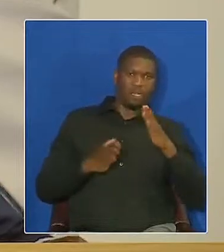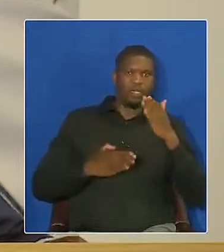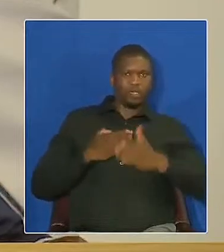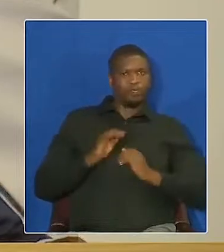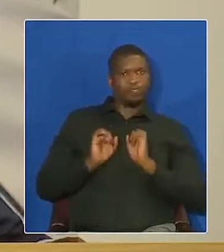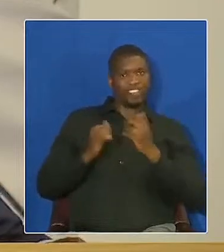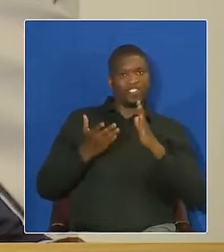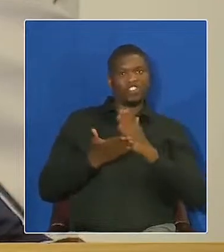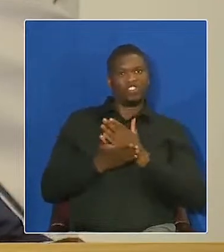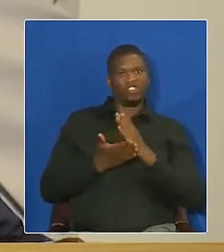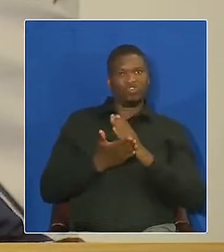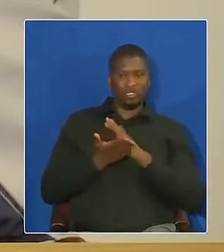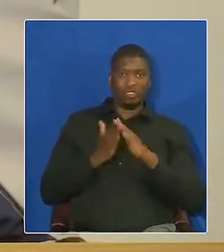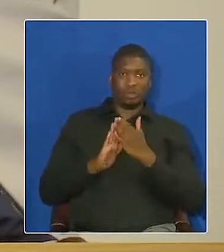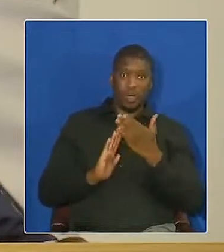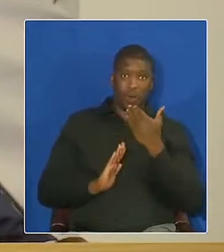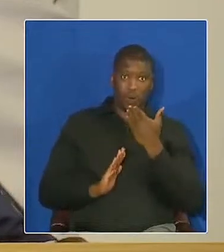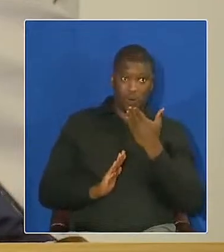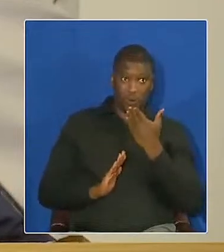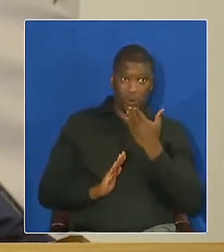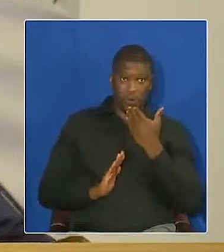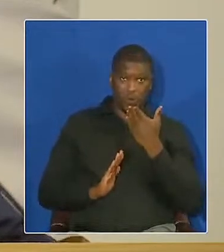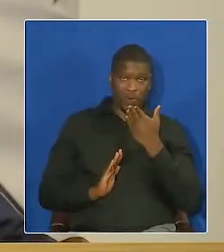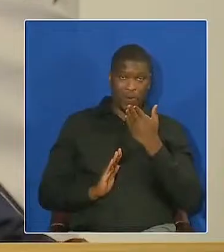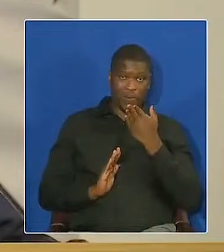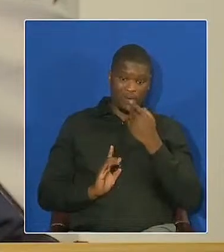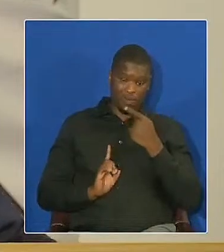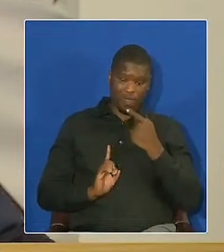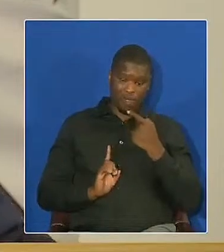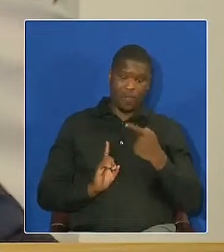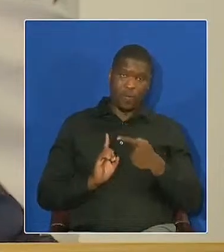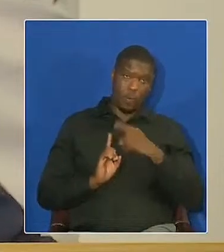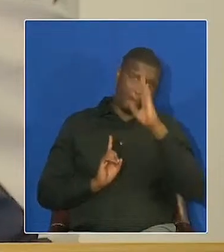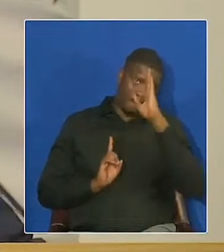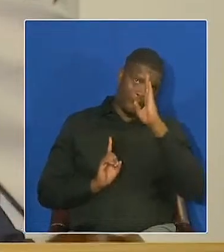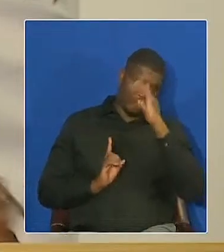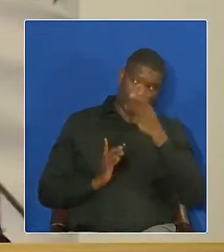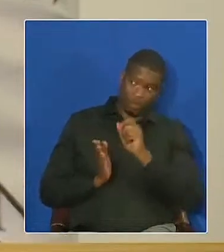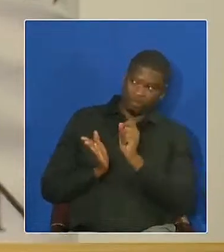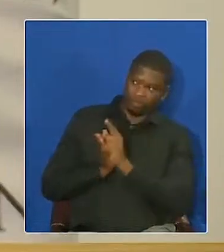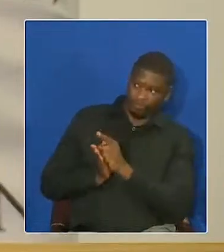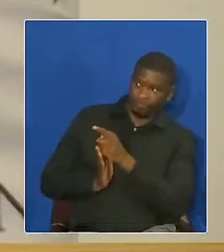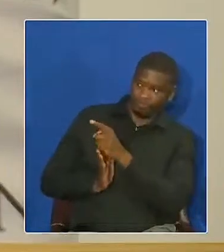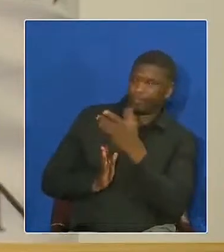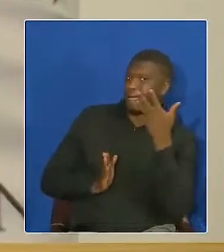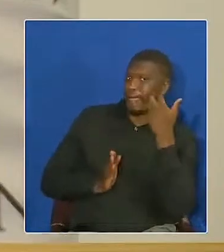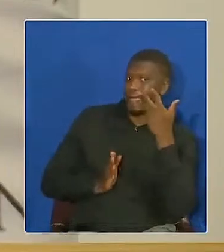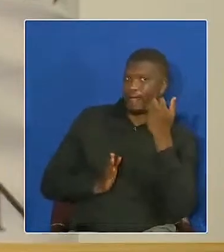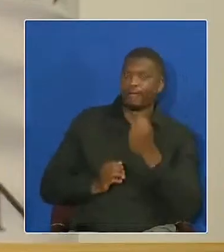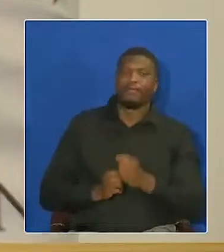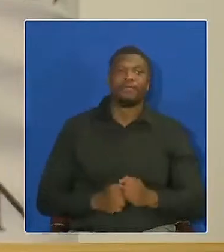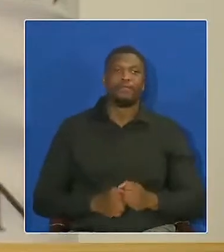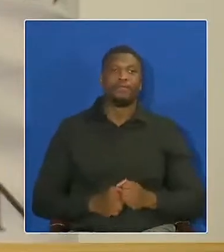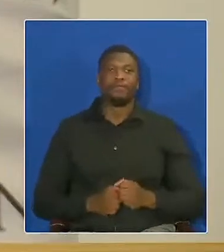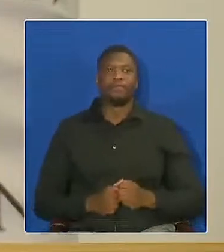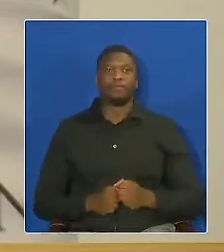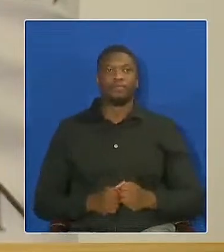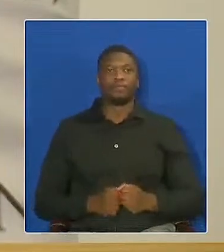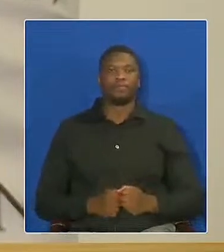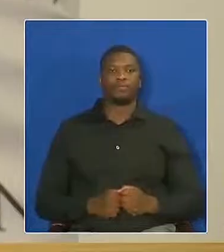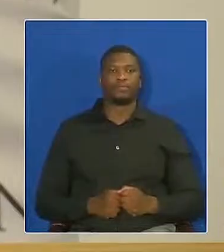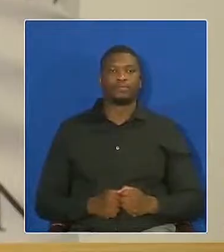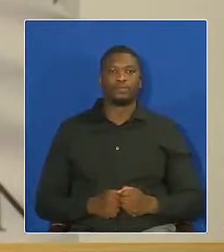that was shared by Mr. Mokhotsi to Mr. Matlala.